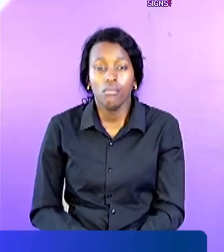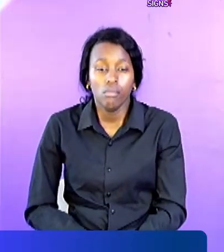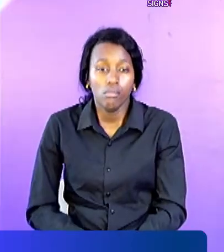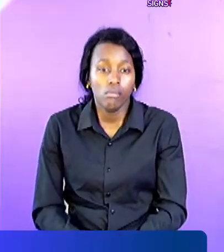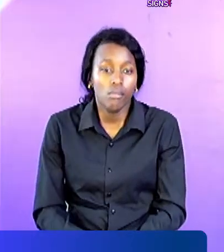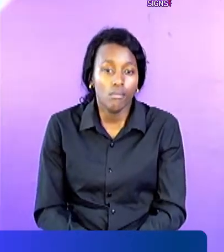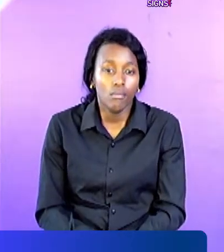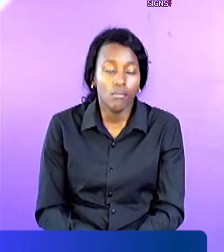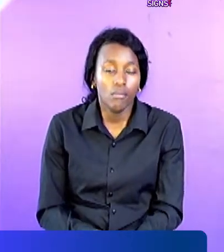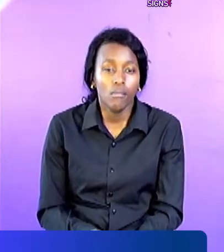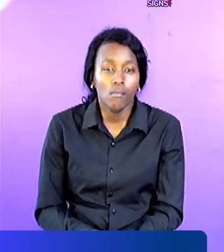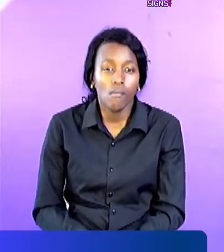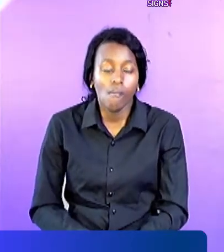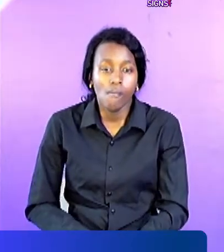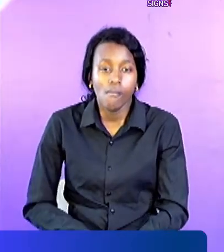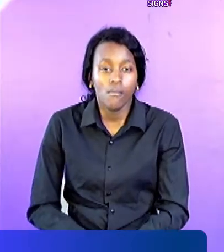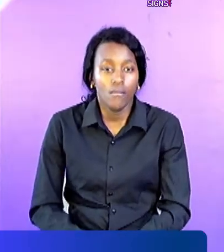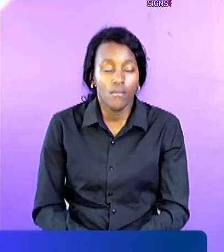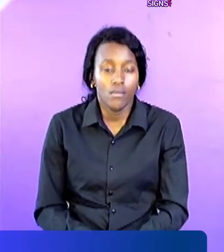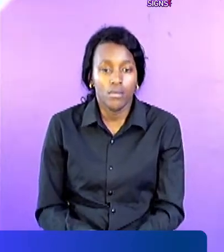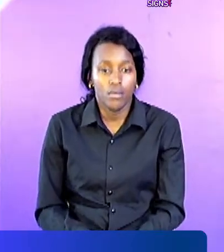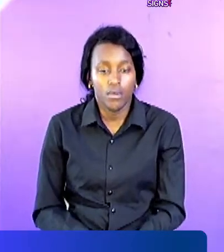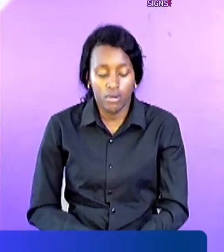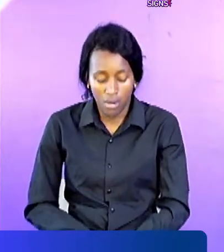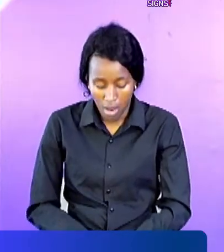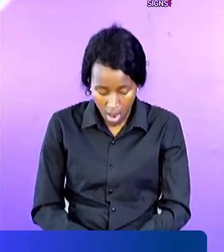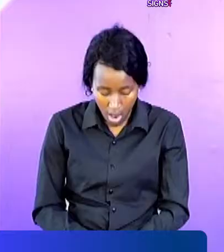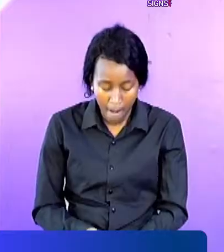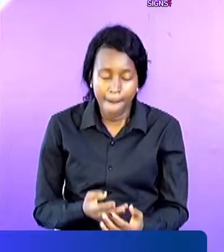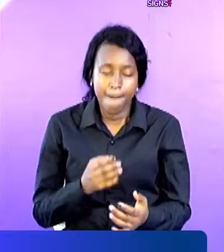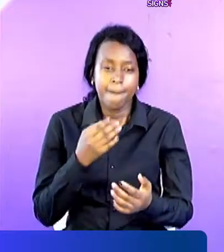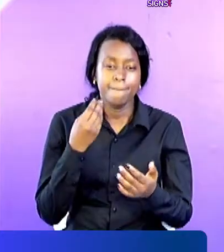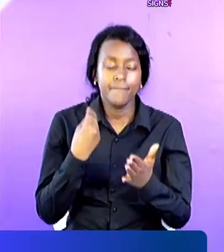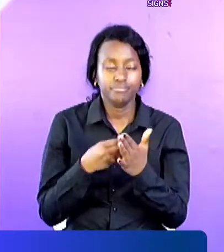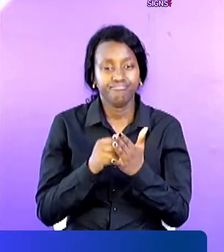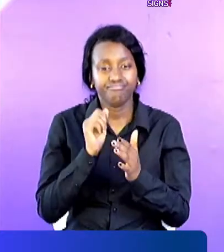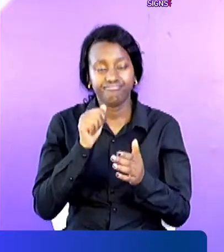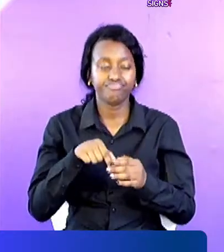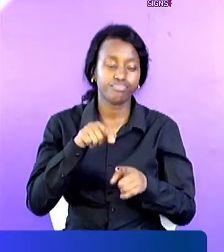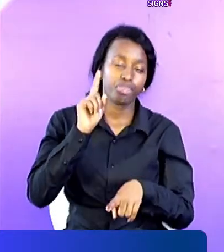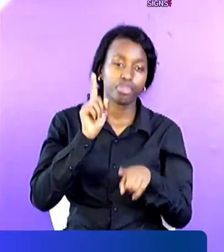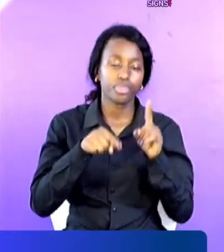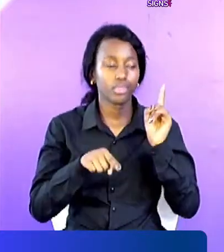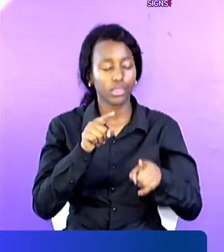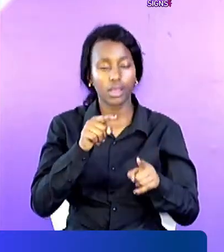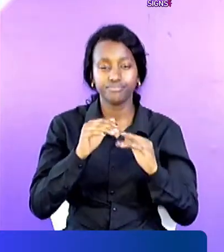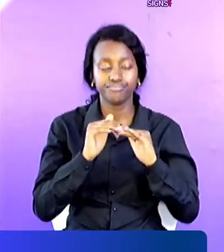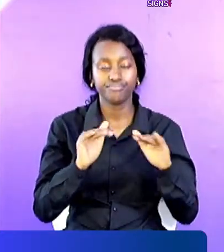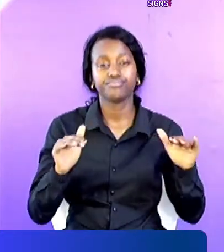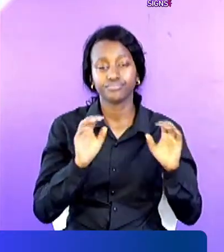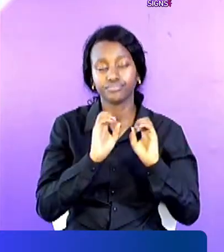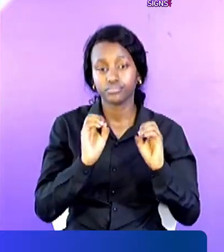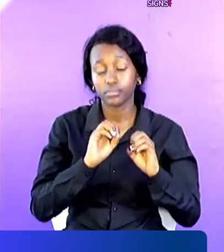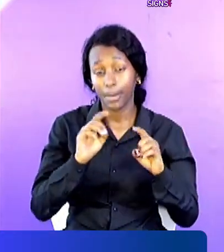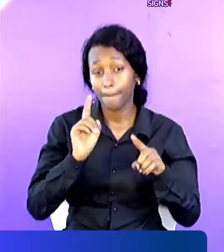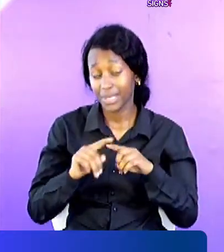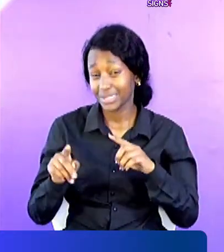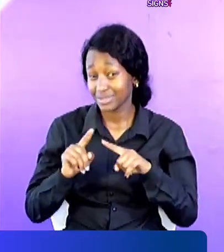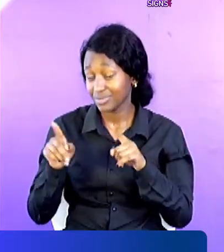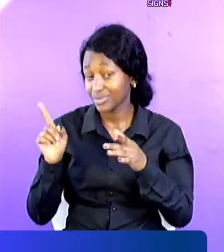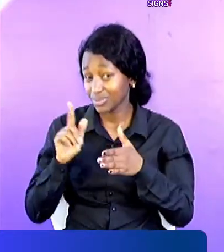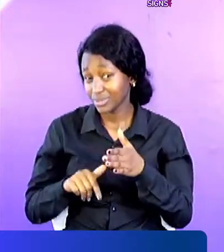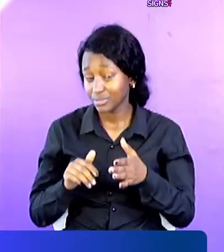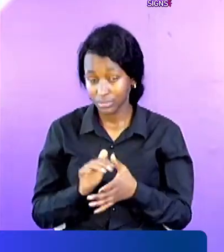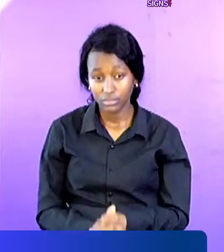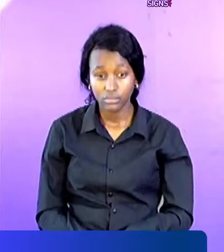bob, then after another 5,200, that kind of thing. The other difference between the two of them, going direct and going through